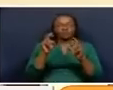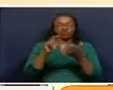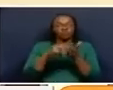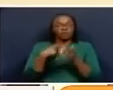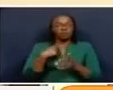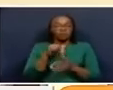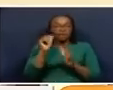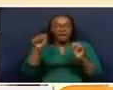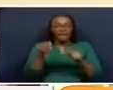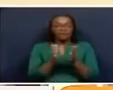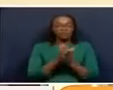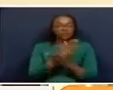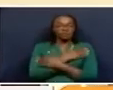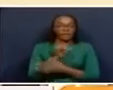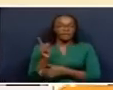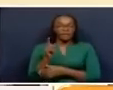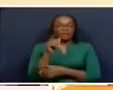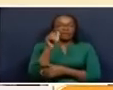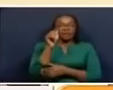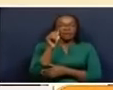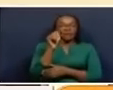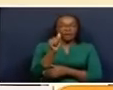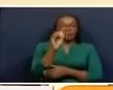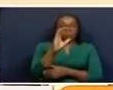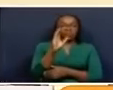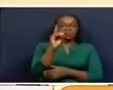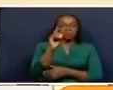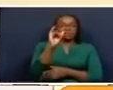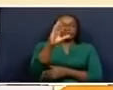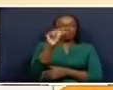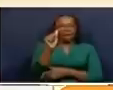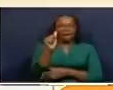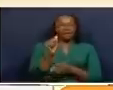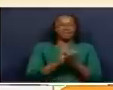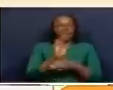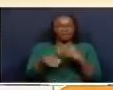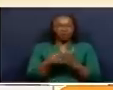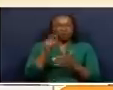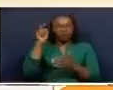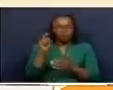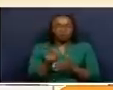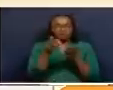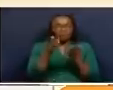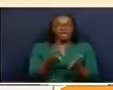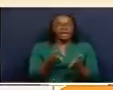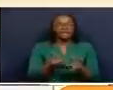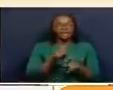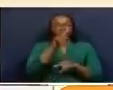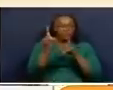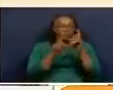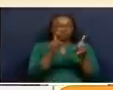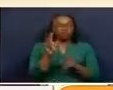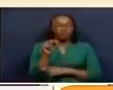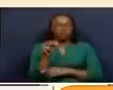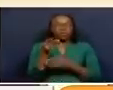my good friend Abdiba about this idea that all of them should be present and they are asking questions. It's not a high school